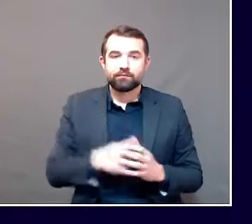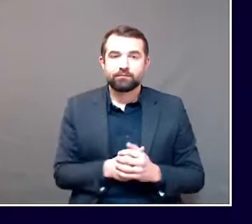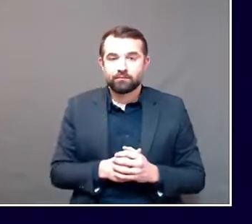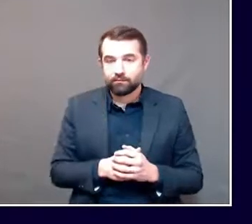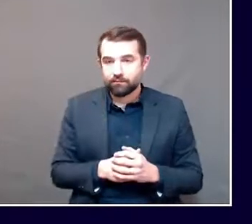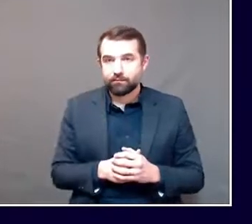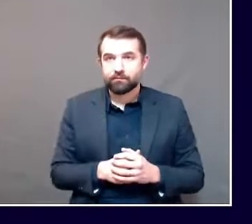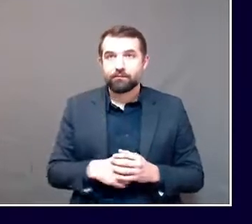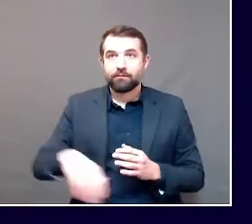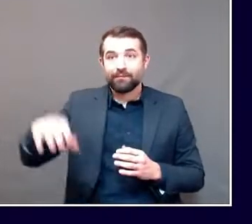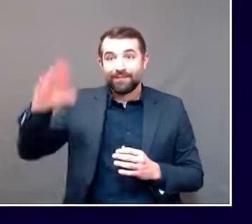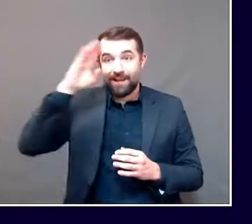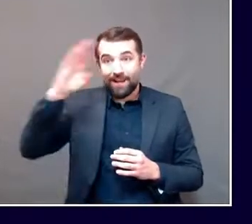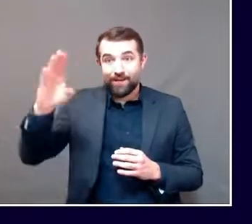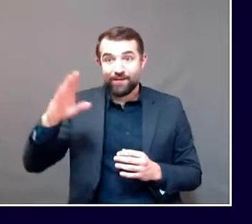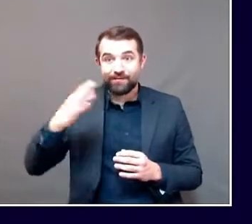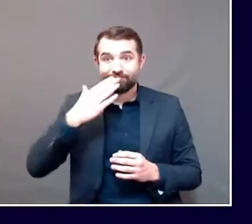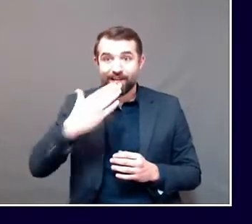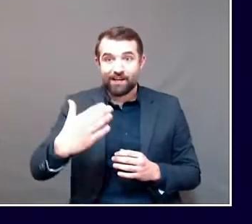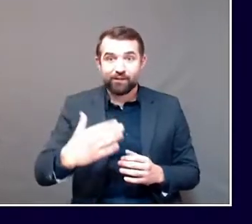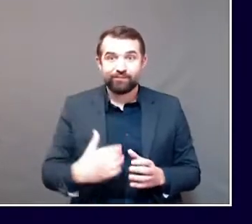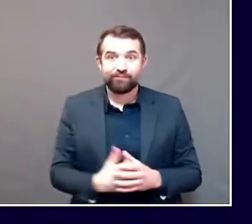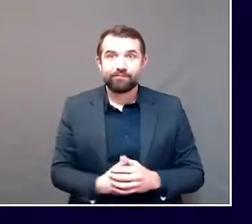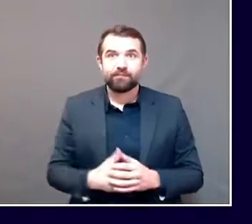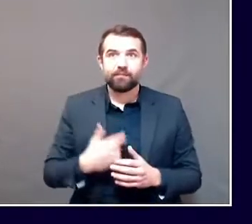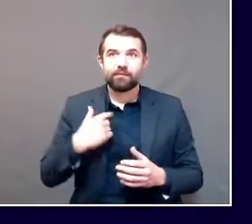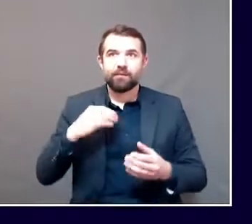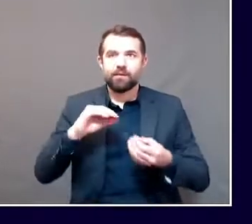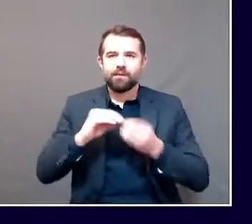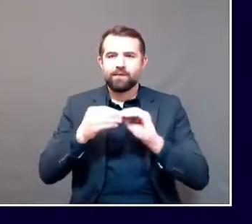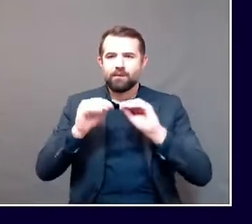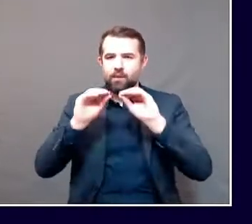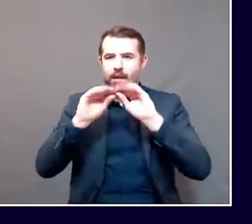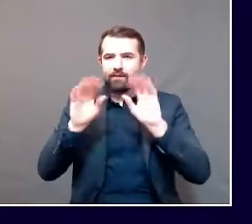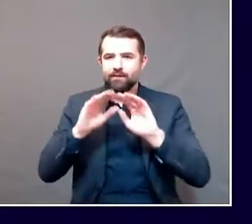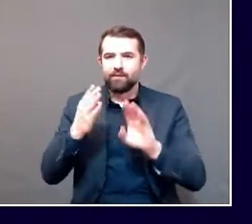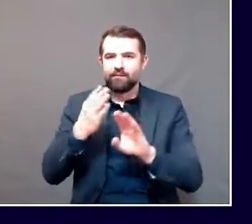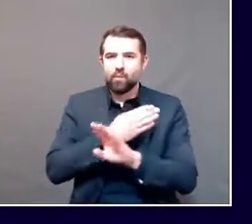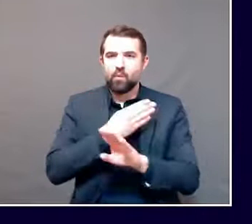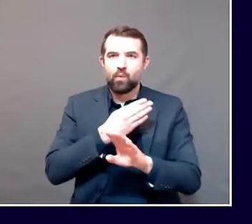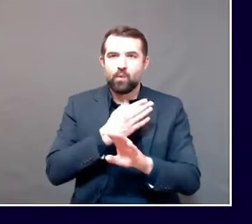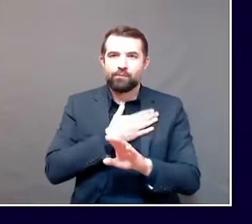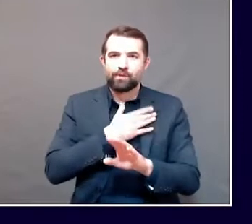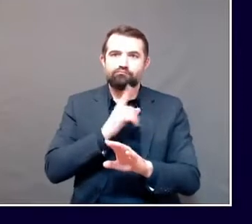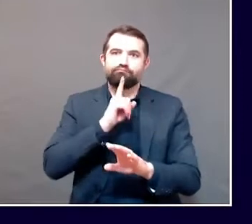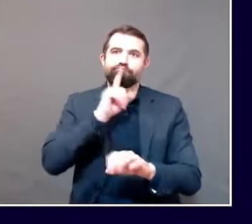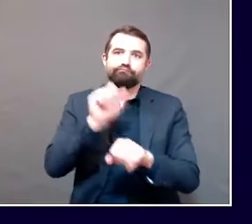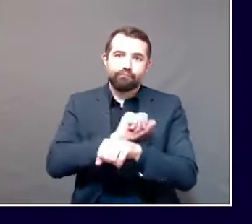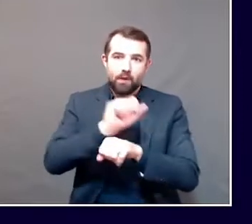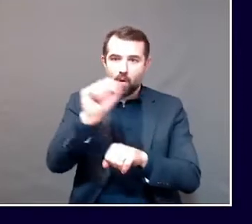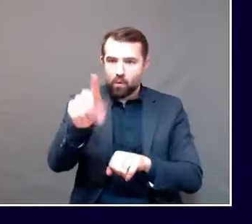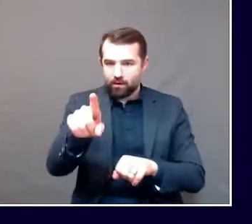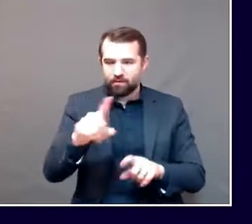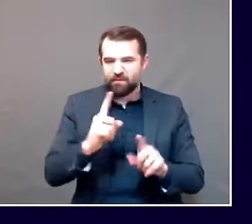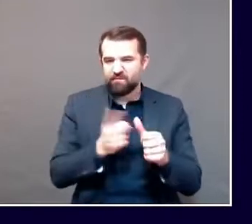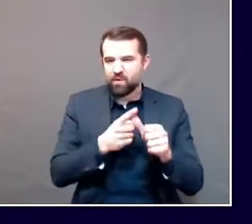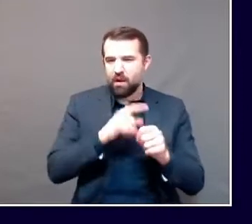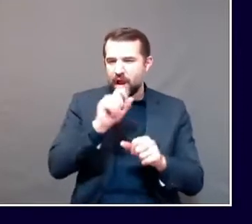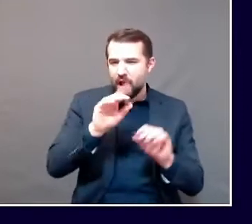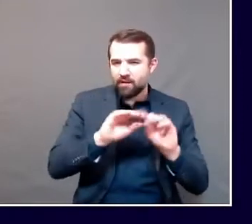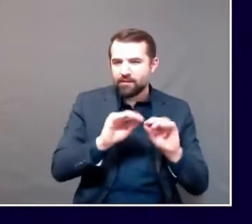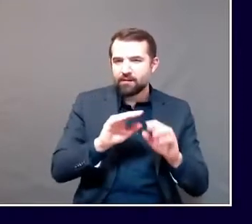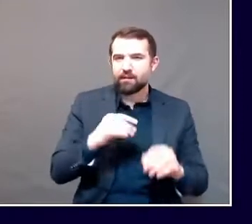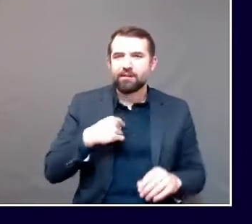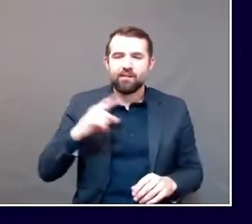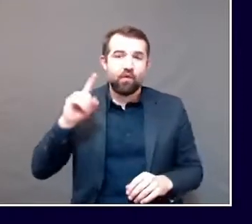Yes, hi, thanks. Just a numbers clarification first before I get to the real questions. I think I heard you say that on